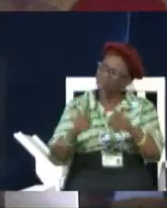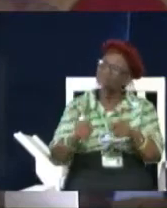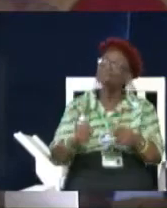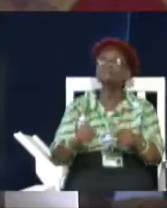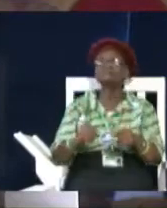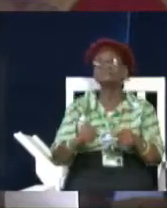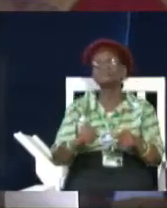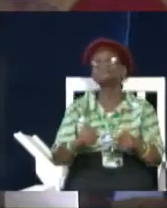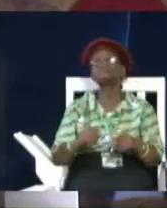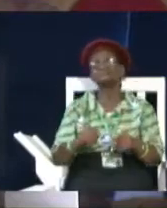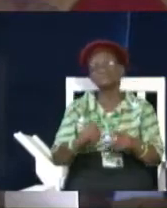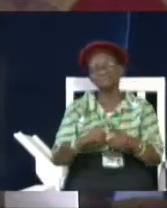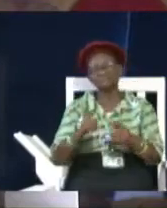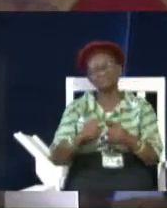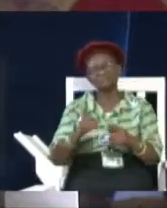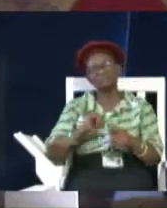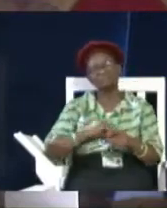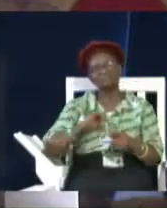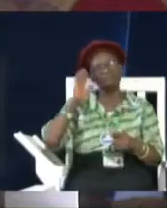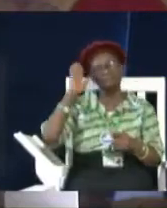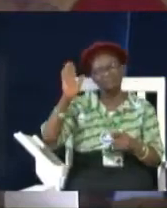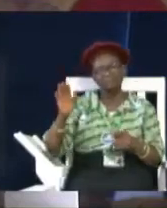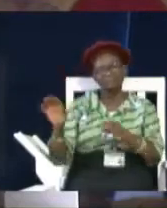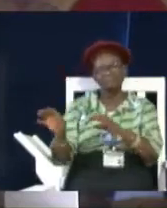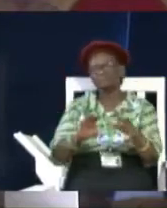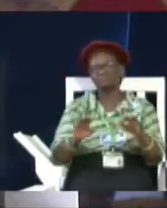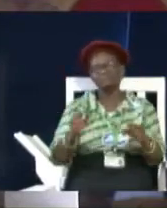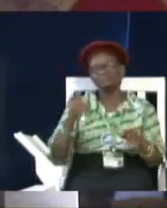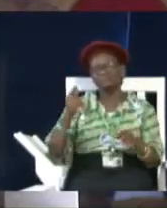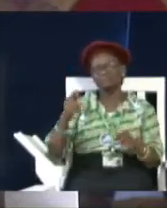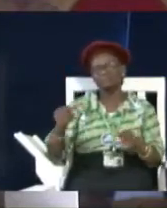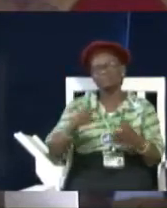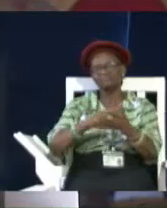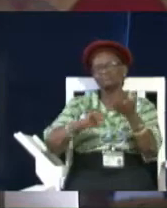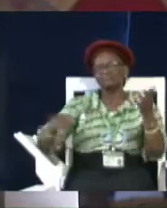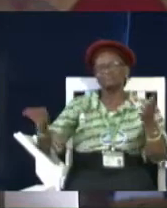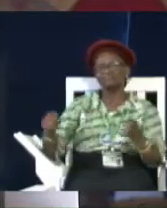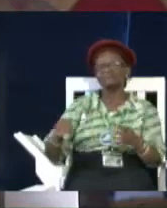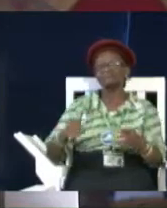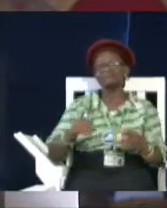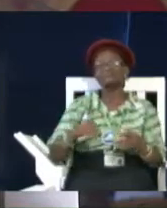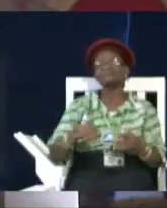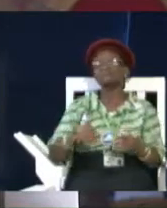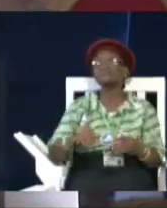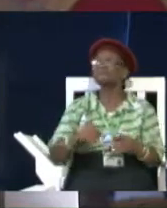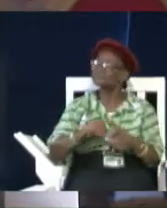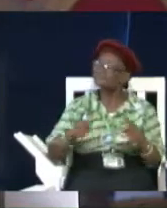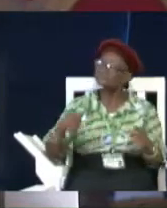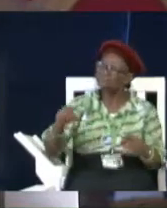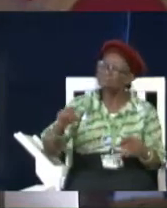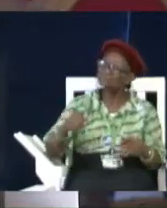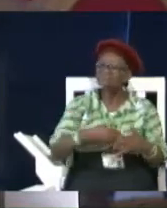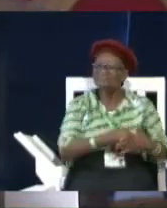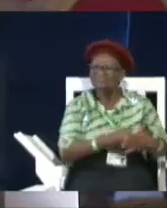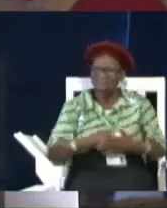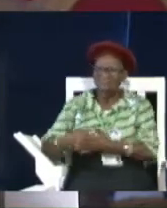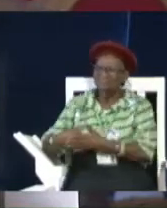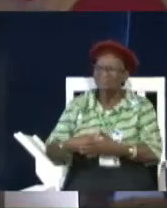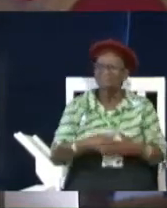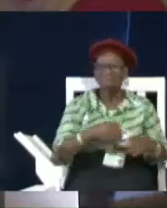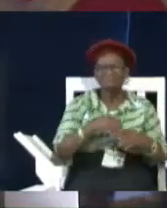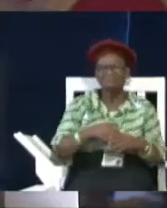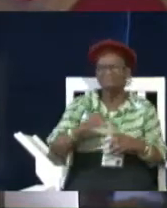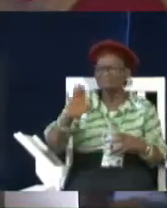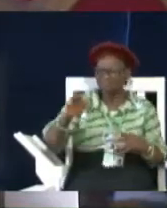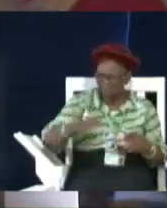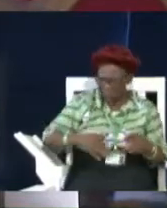And the doctor said, the baby in your womb is already dead. By now, it's almost decomposing. By the time you say